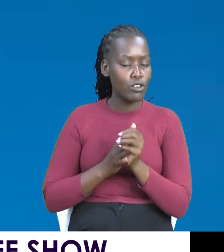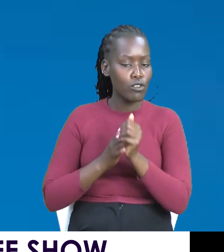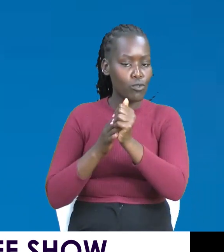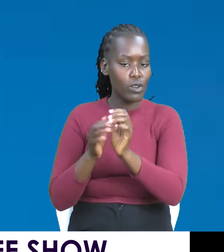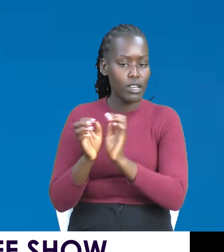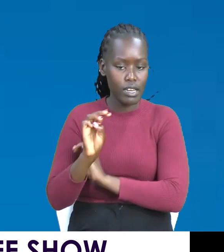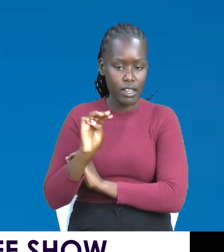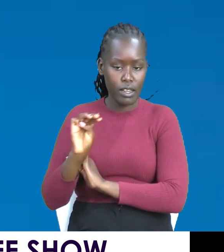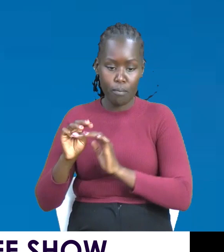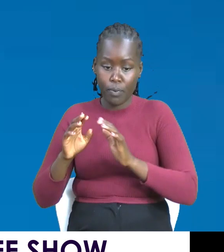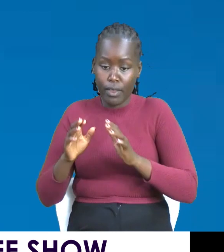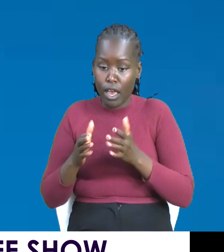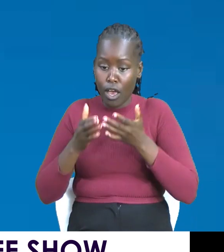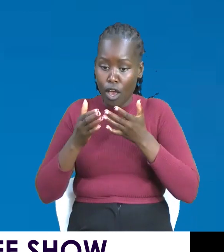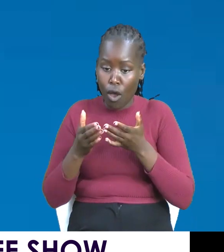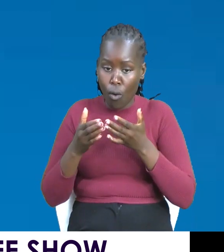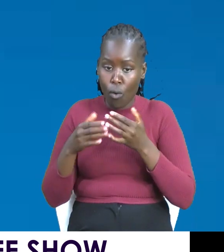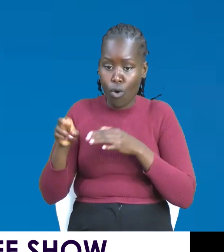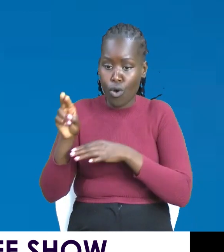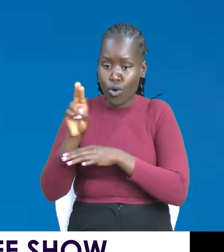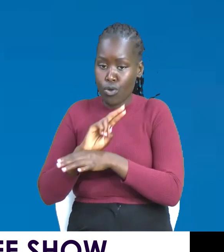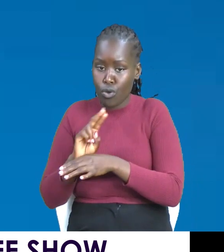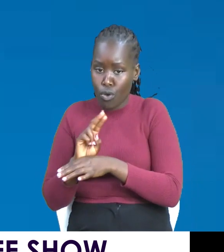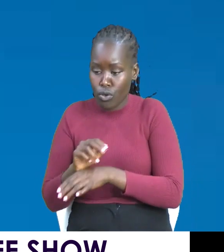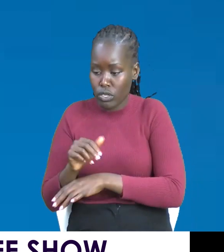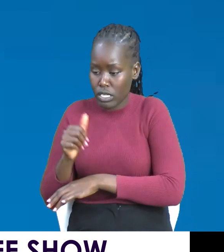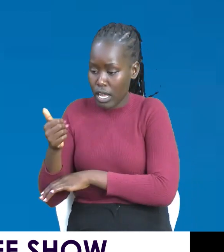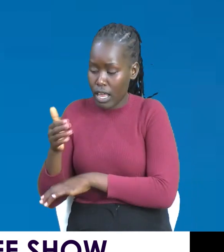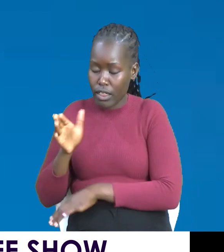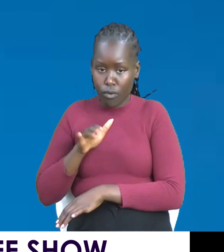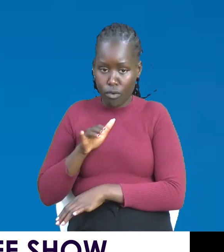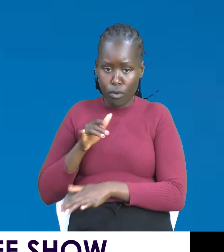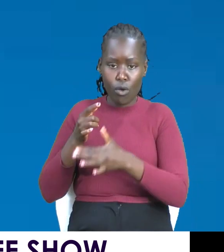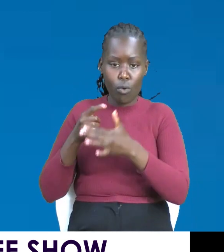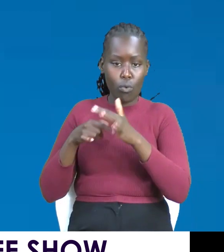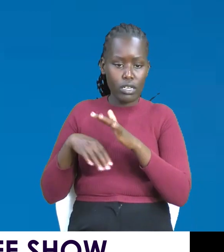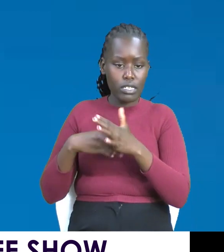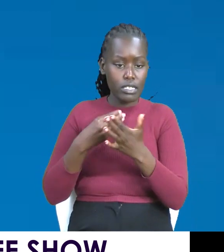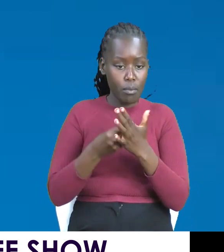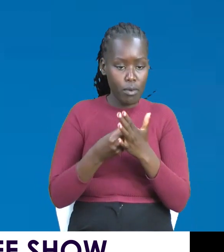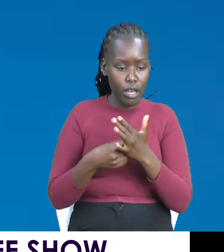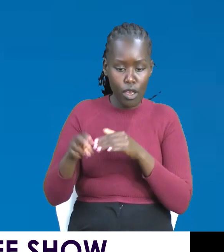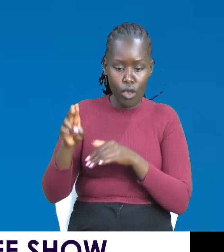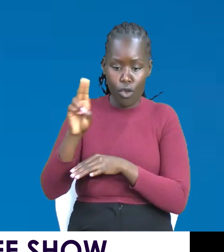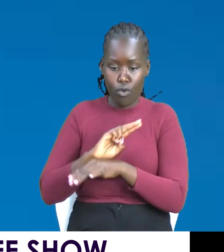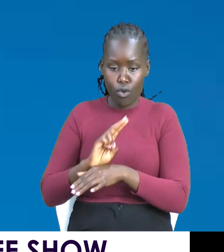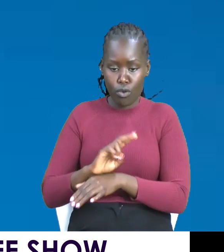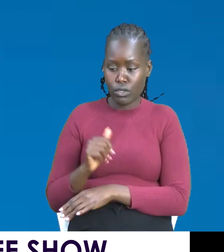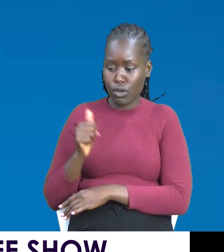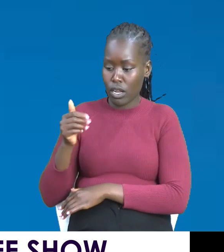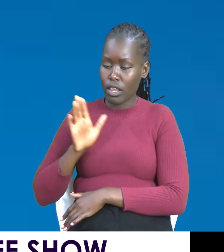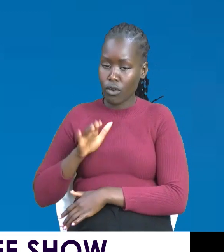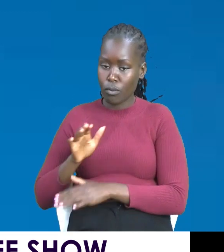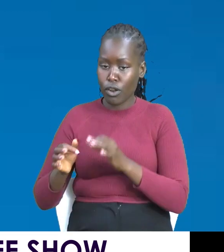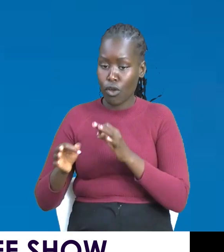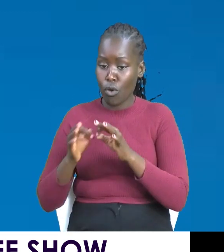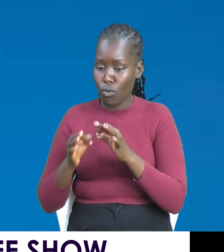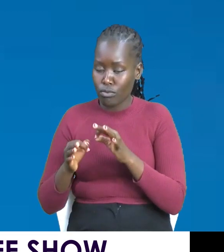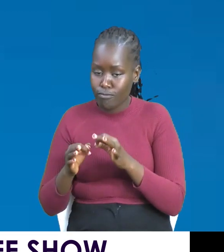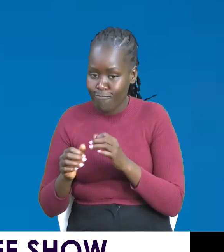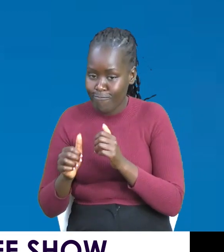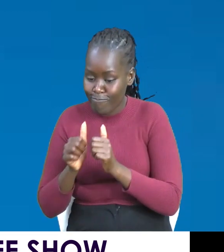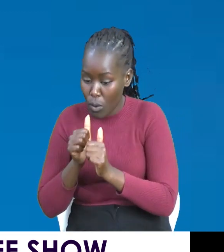much do you spend on other women? What is the amount of money do you spend on them that will not cry when you